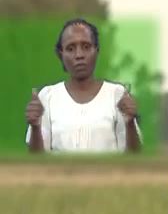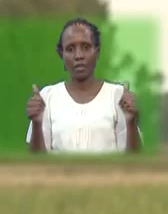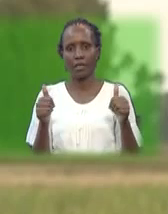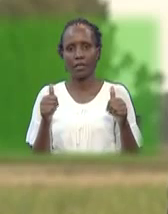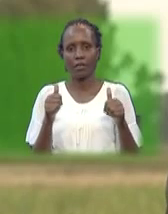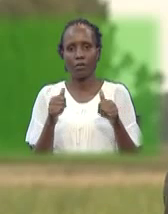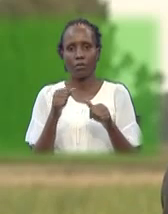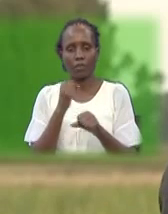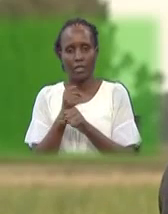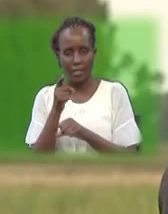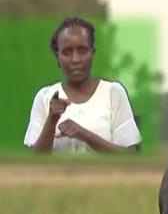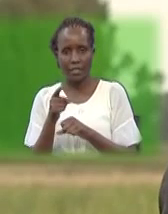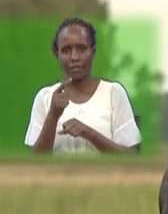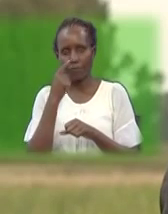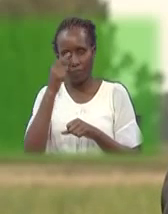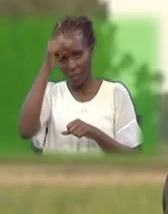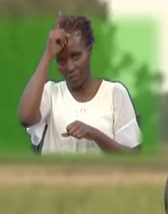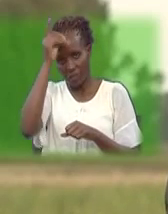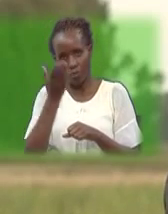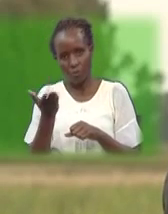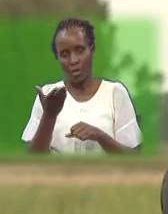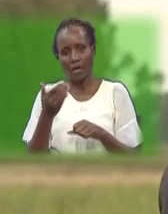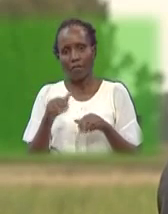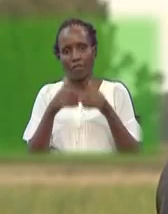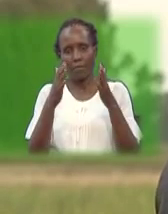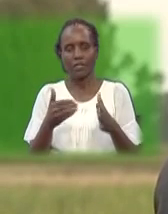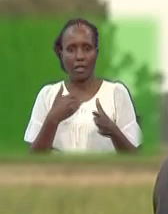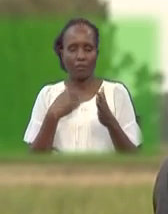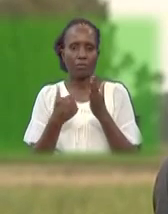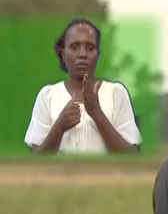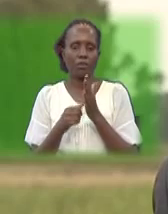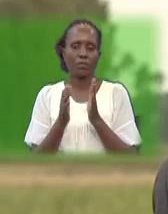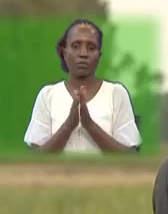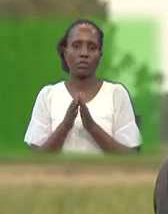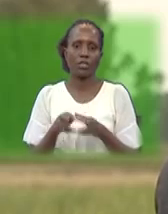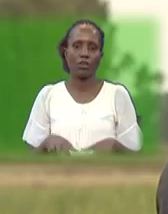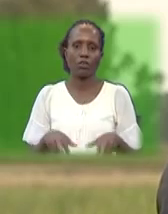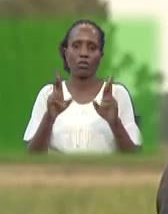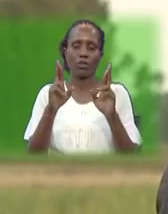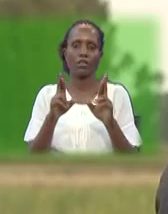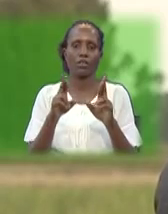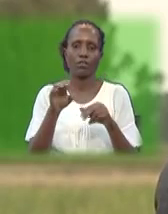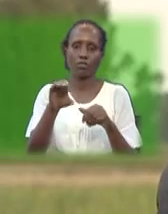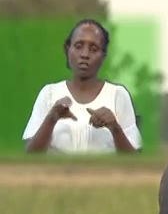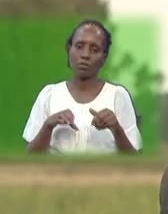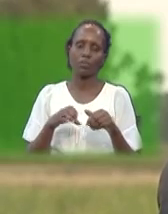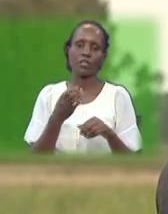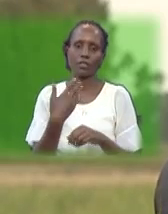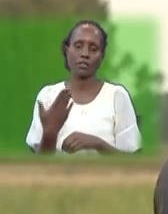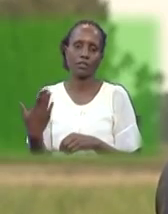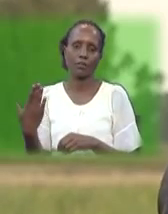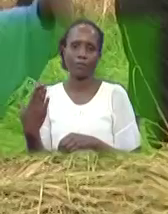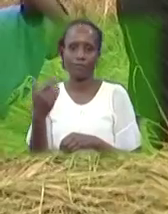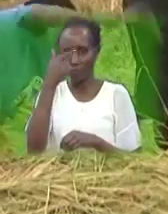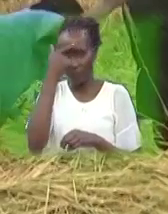We did in various areas where farmers were having issues in terms of transporting their produce and even accessing other